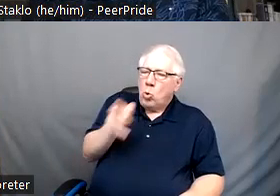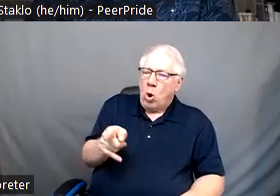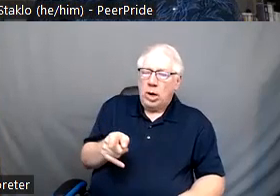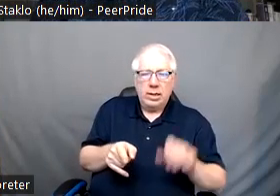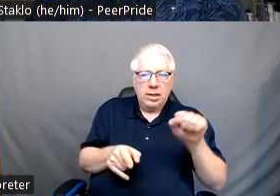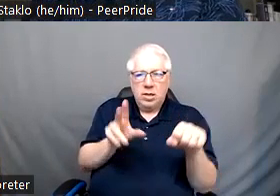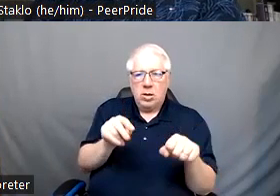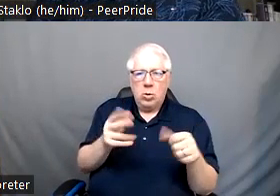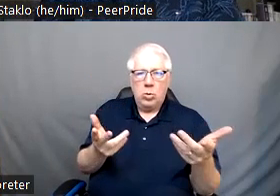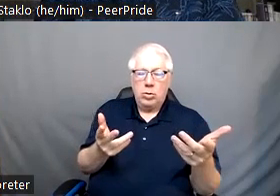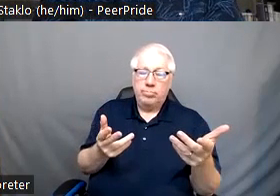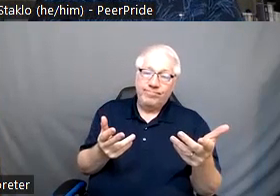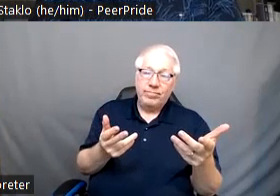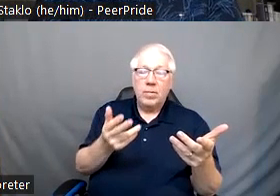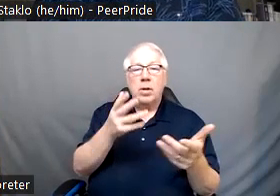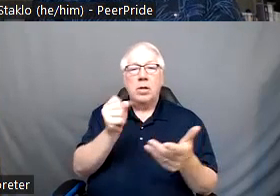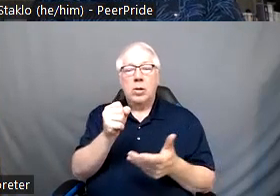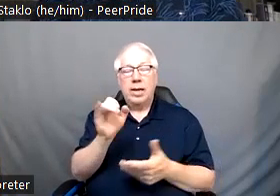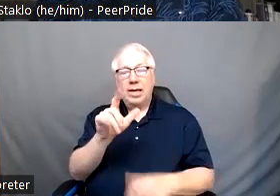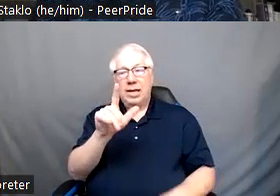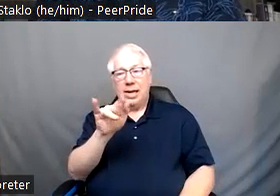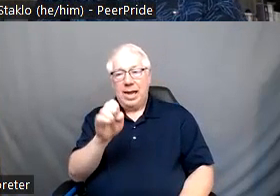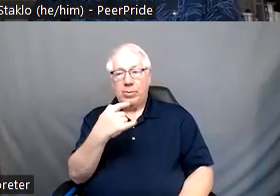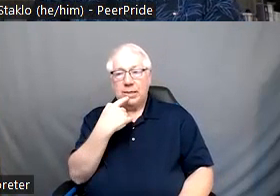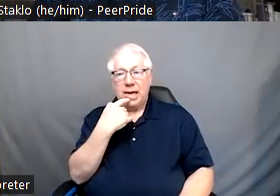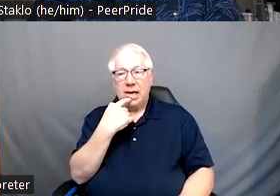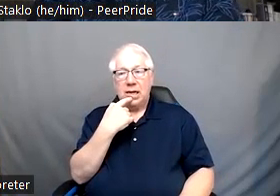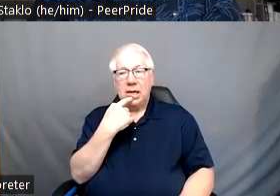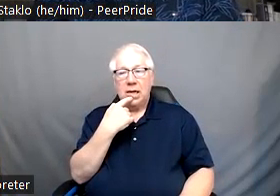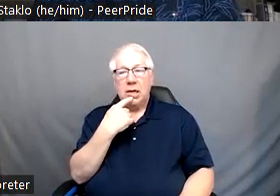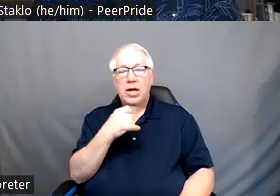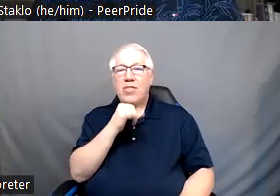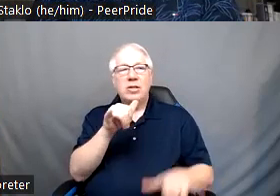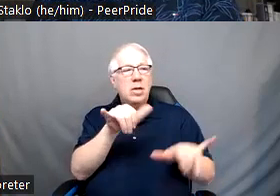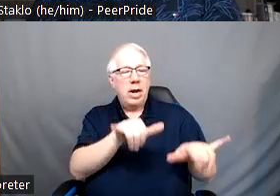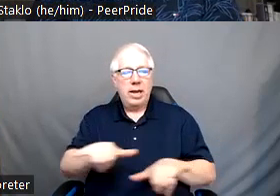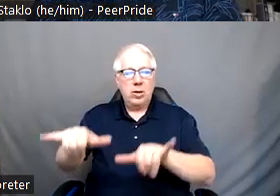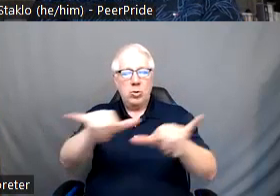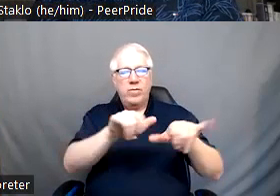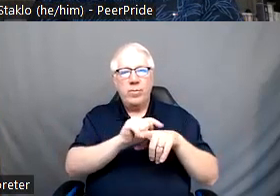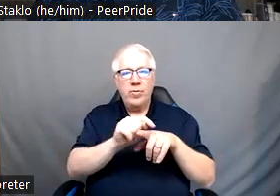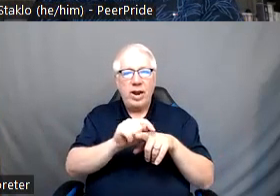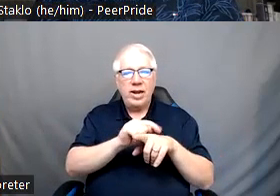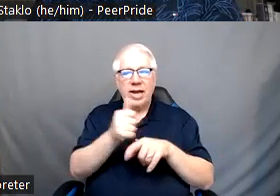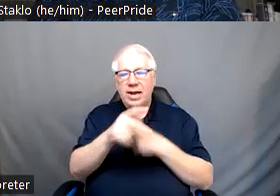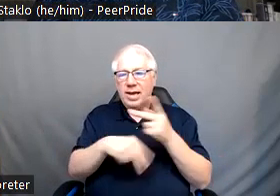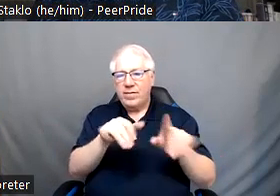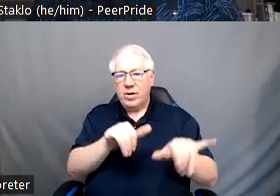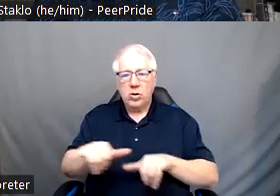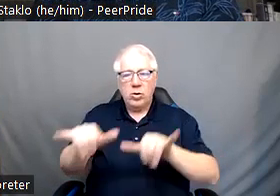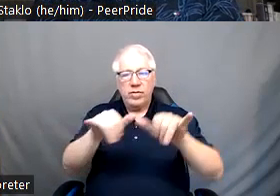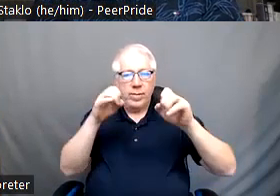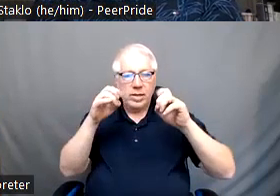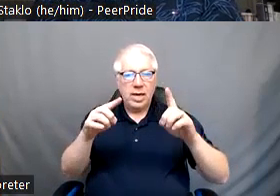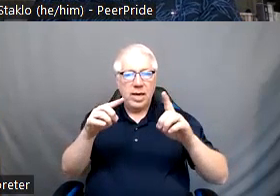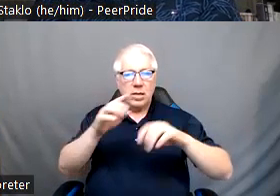And unfortunately, right, like Layne was saying, there isn't a uniform training or any kind of uniform education